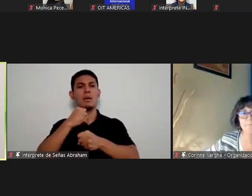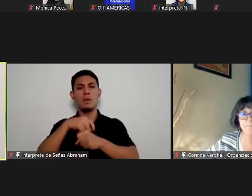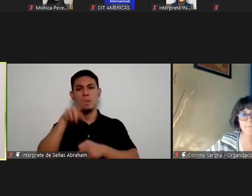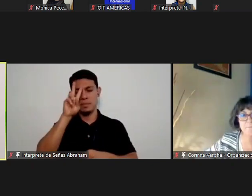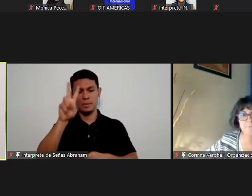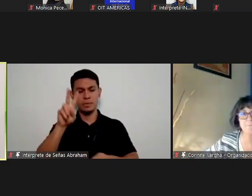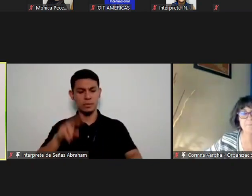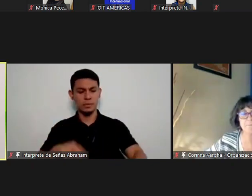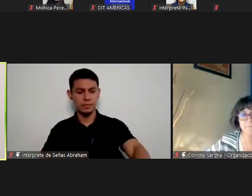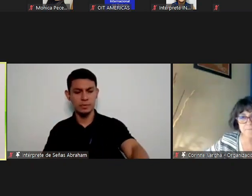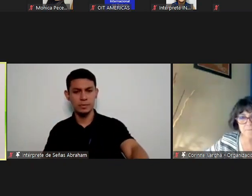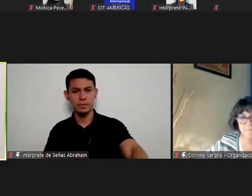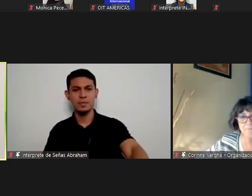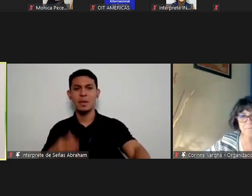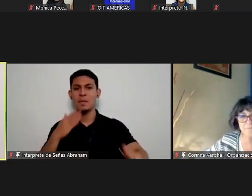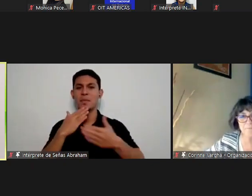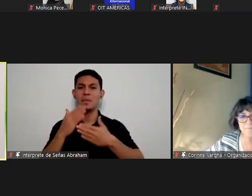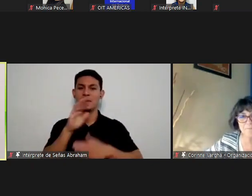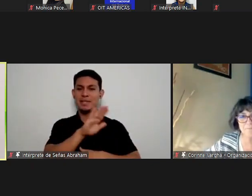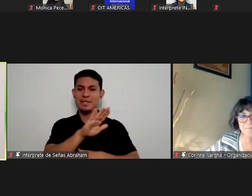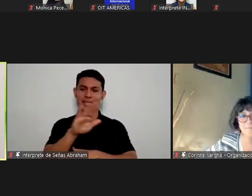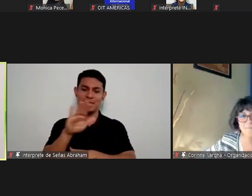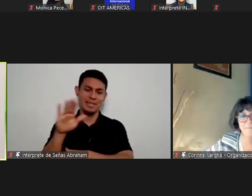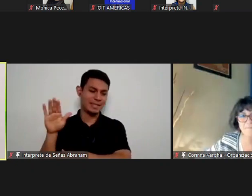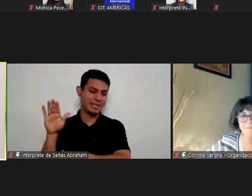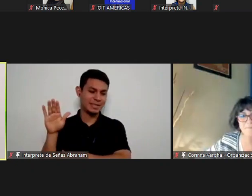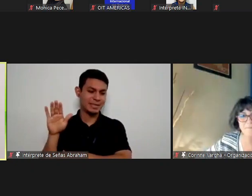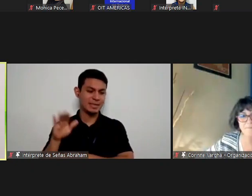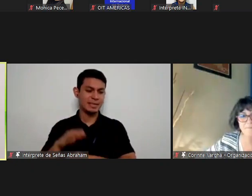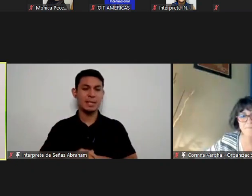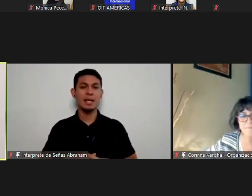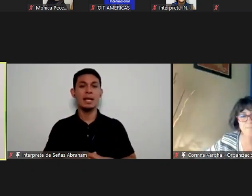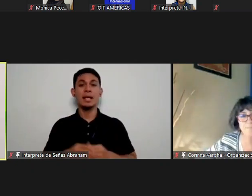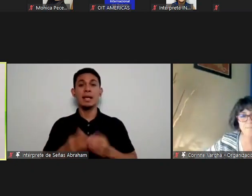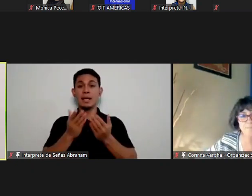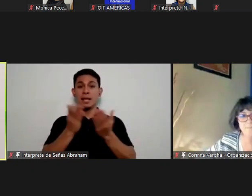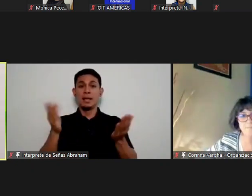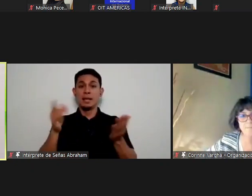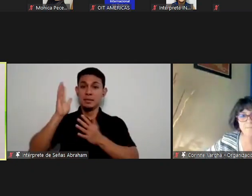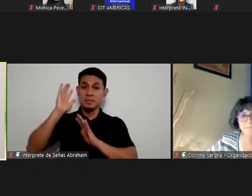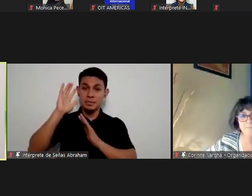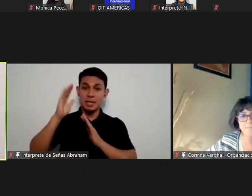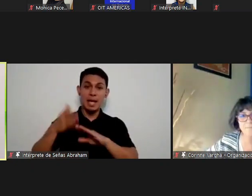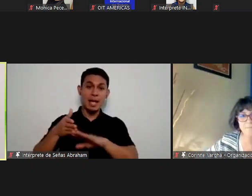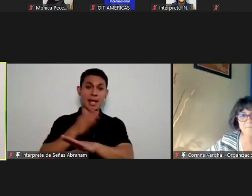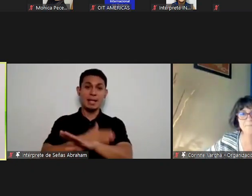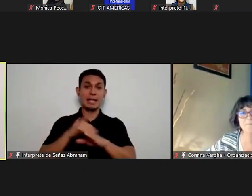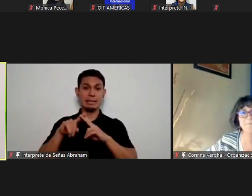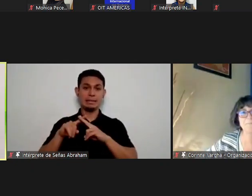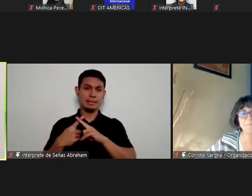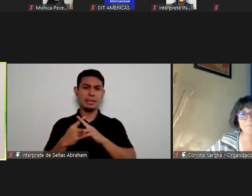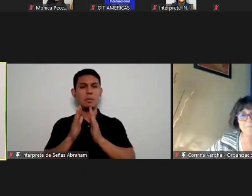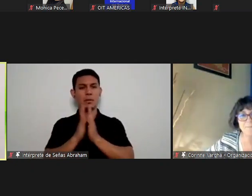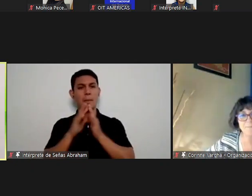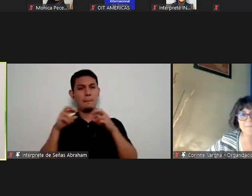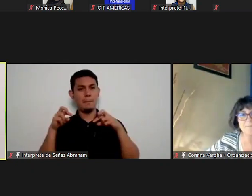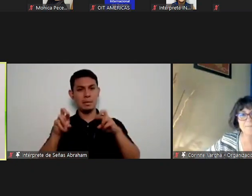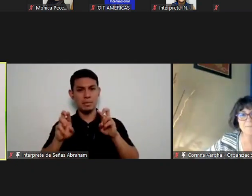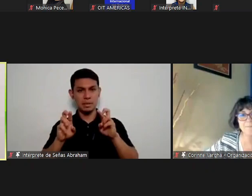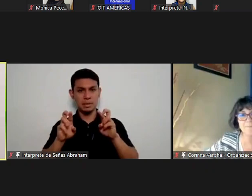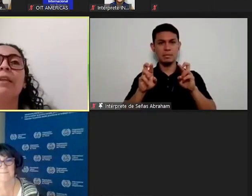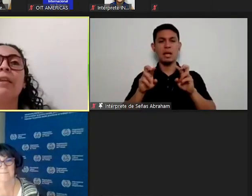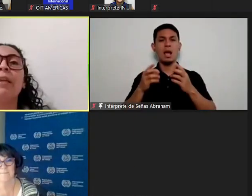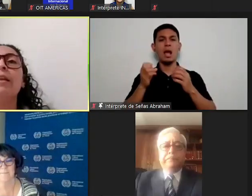of peru good afternoon everybody panel members before starting allow